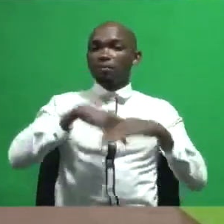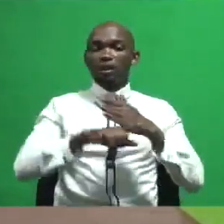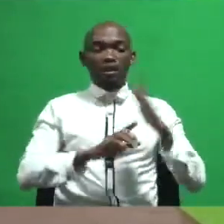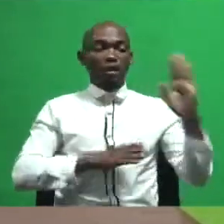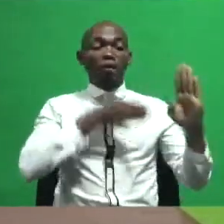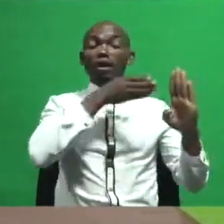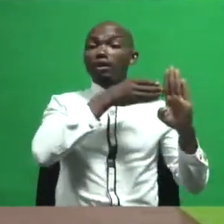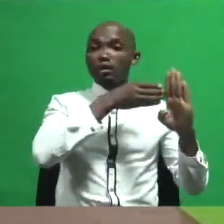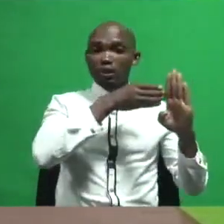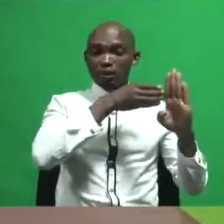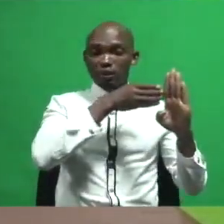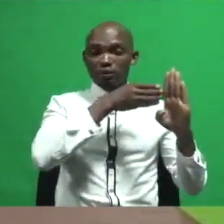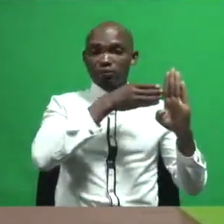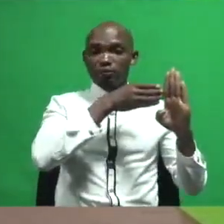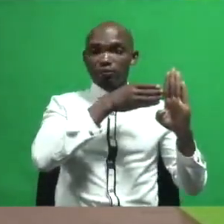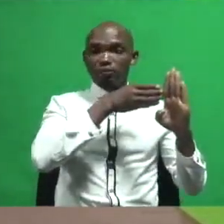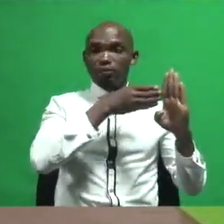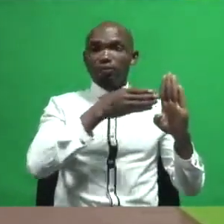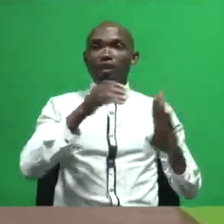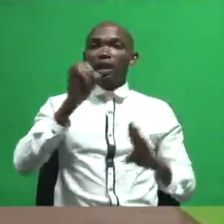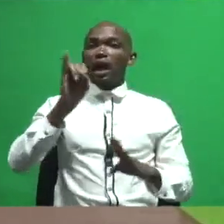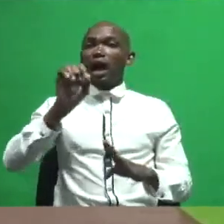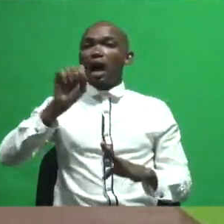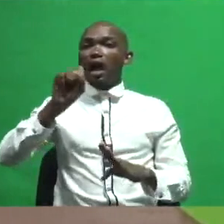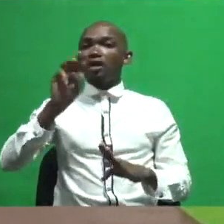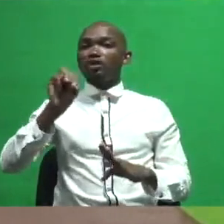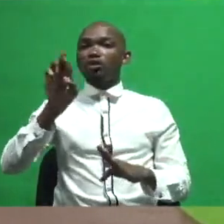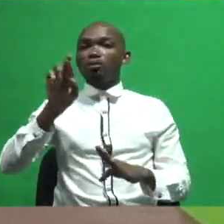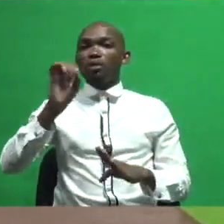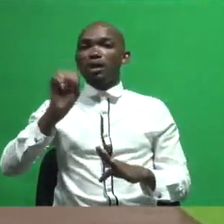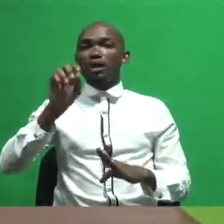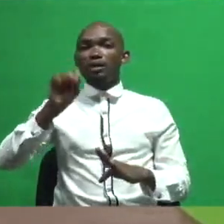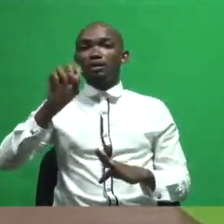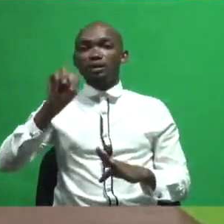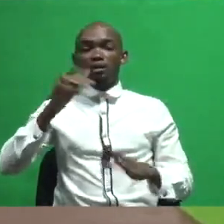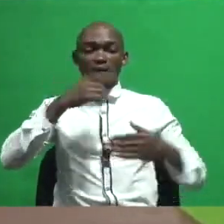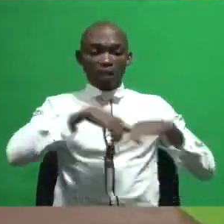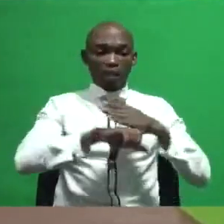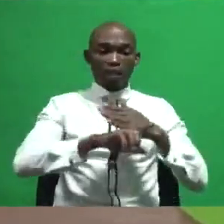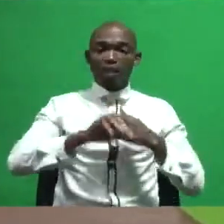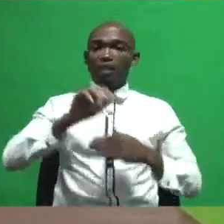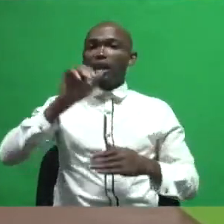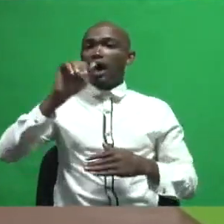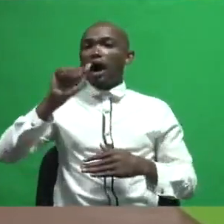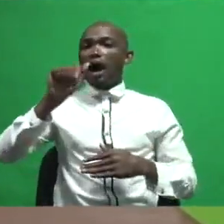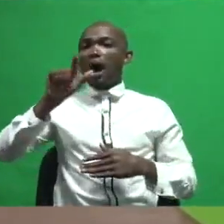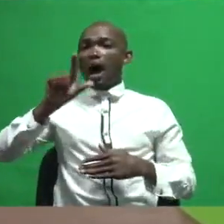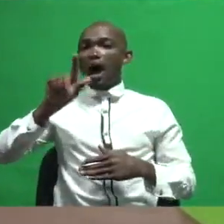in our target. Our target is isomerism in